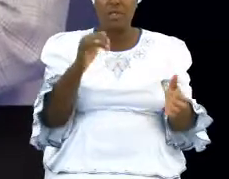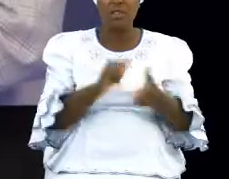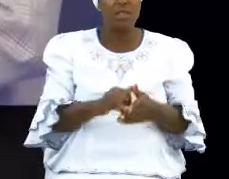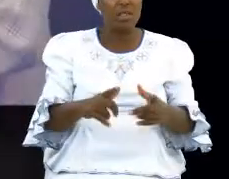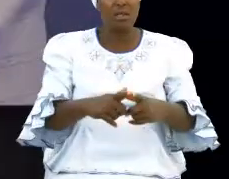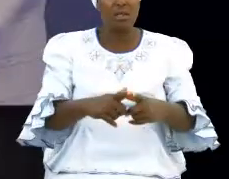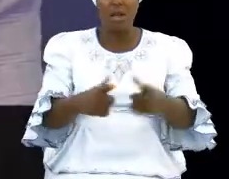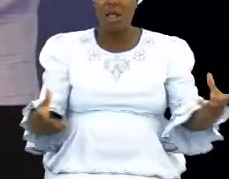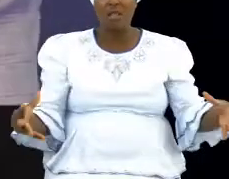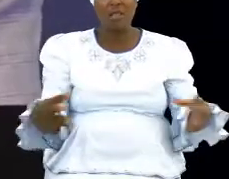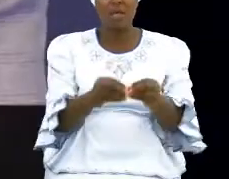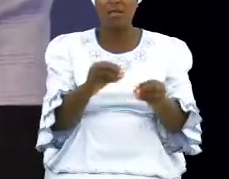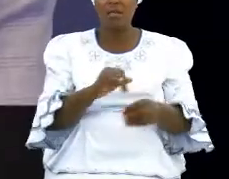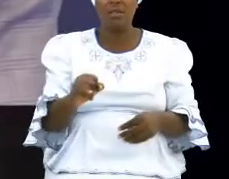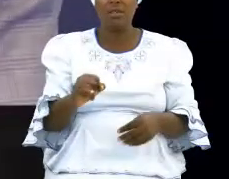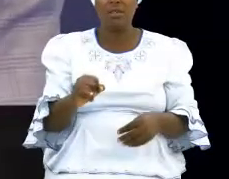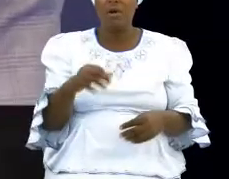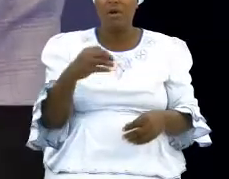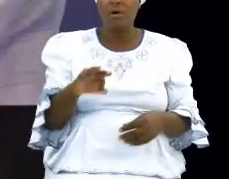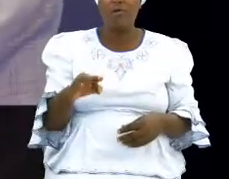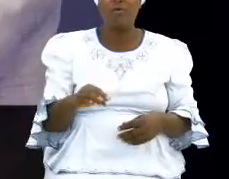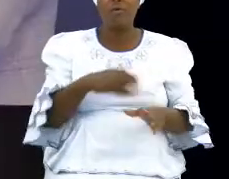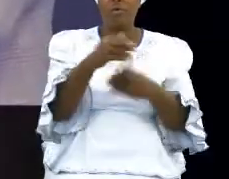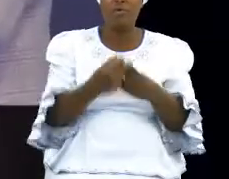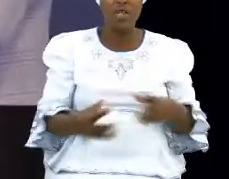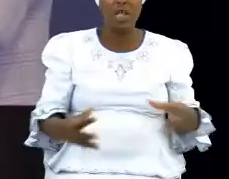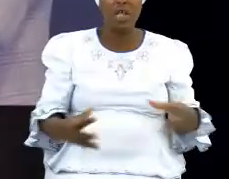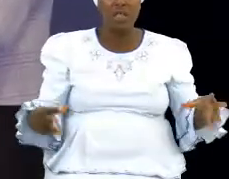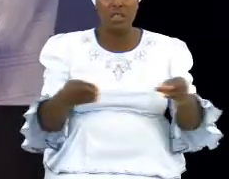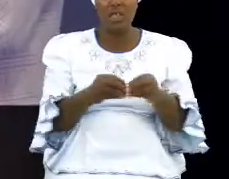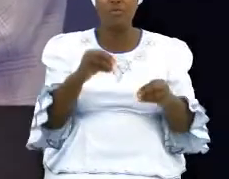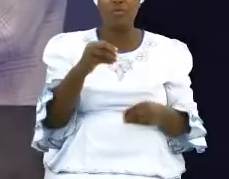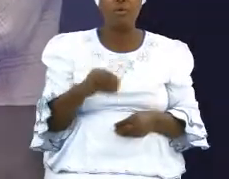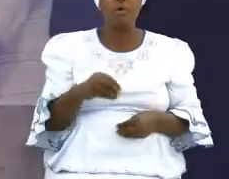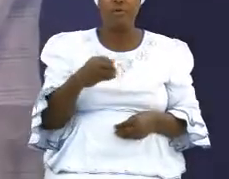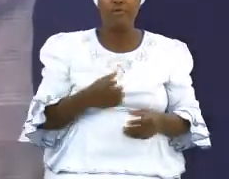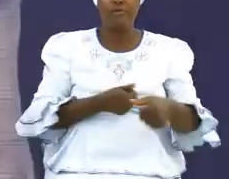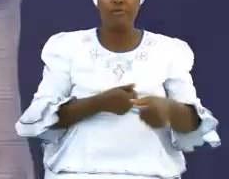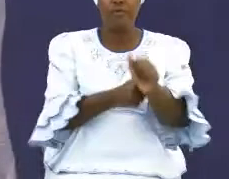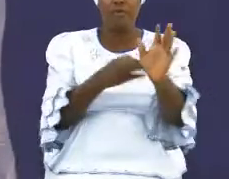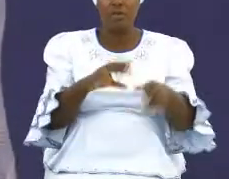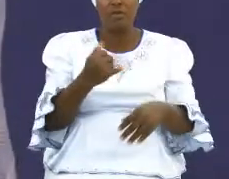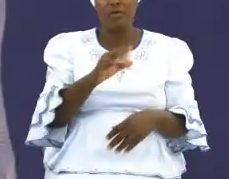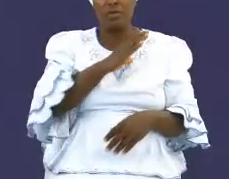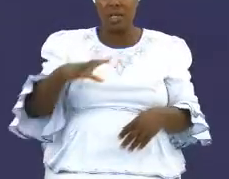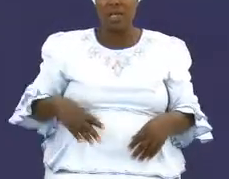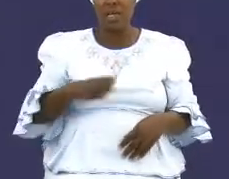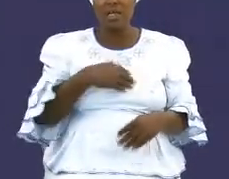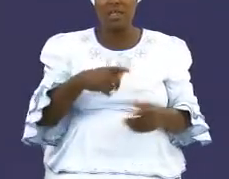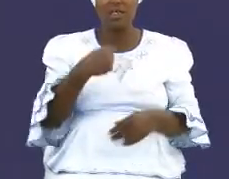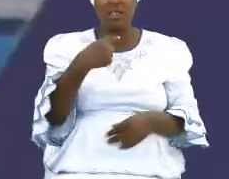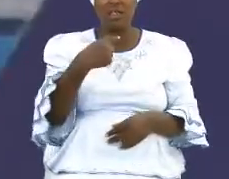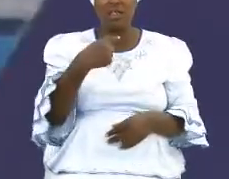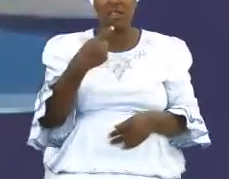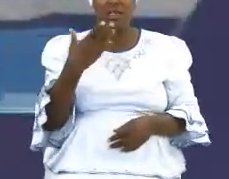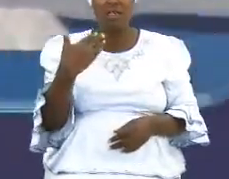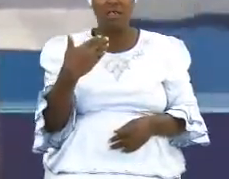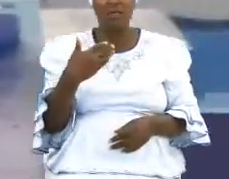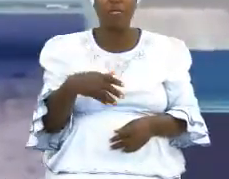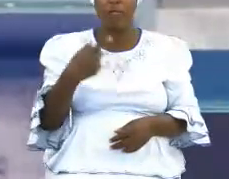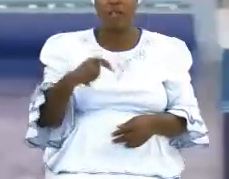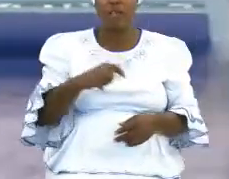gathering of the assembled followers of Christ. And he said, the